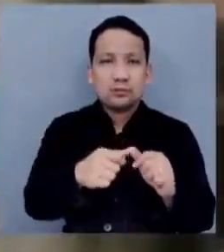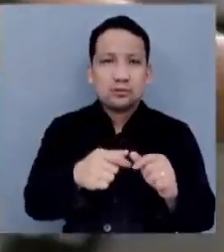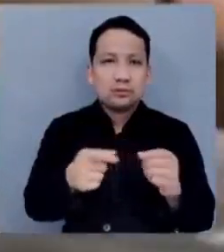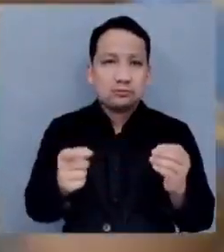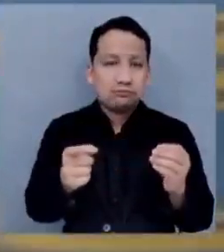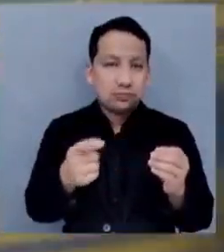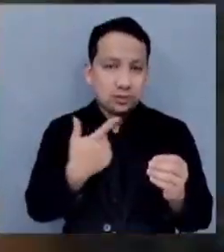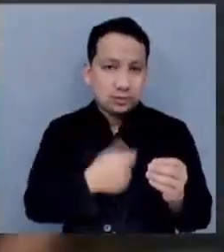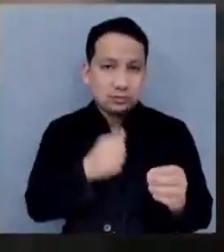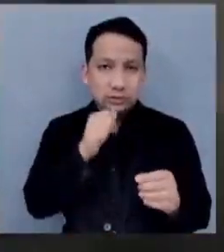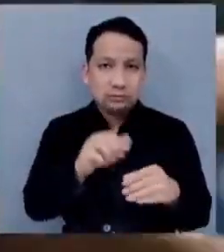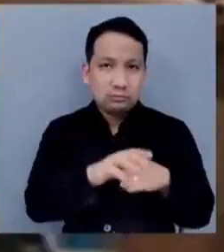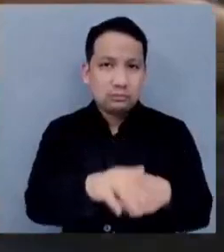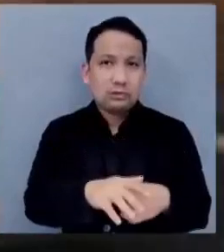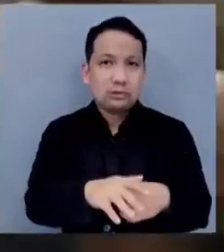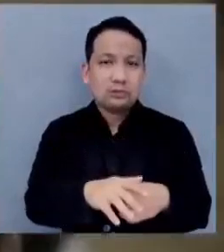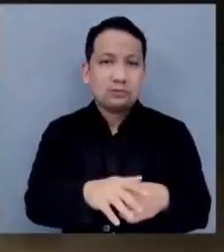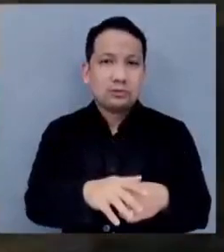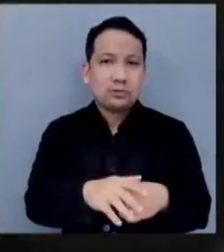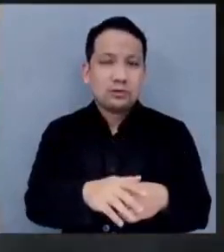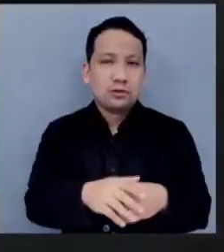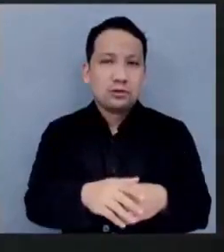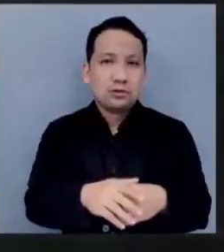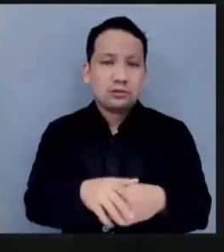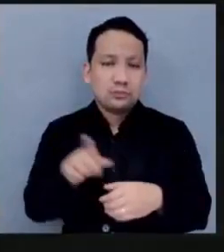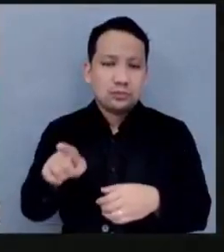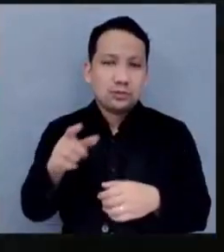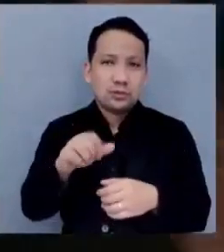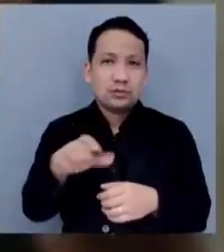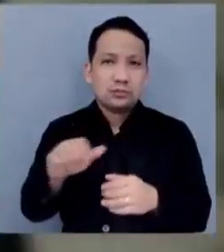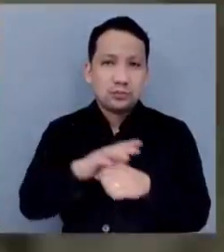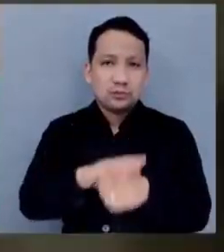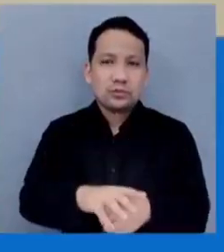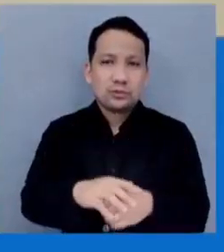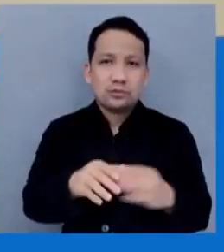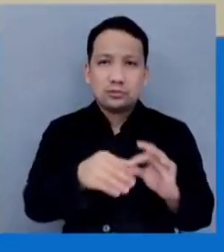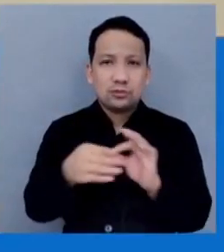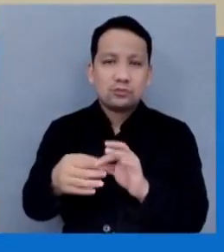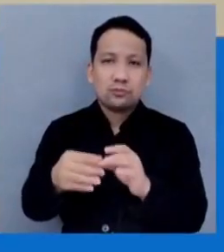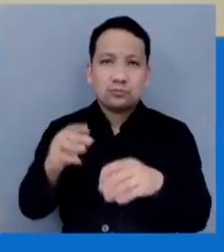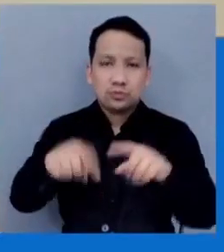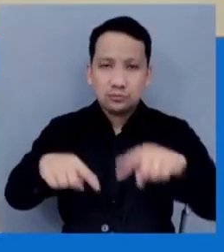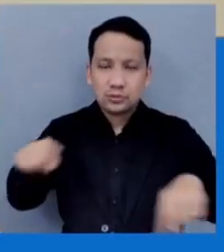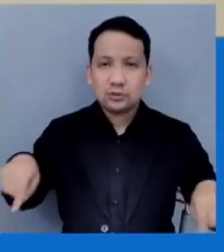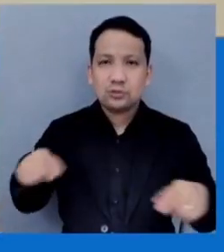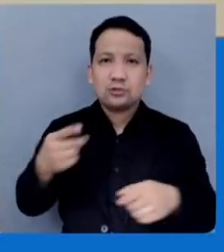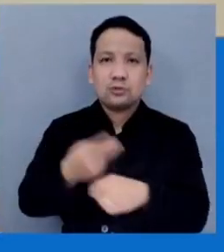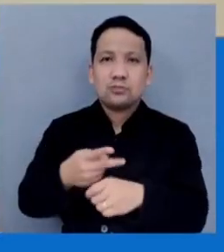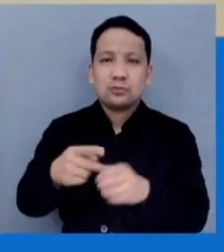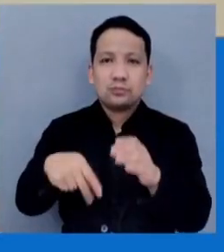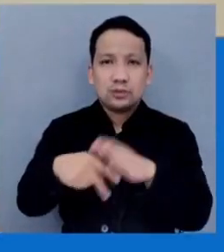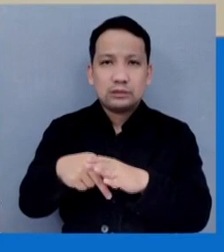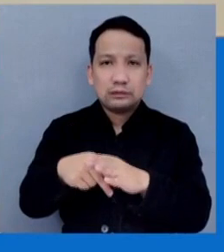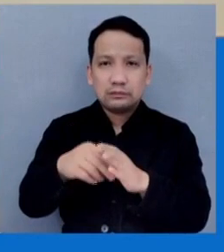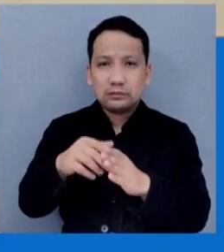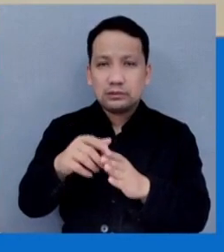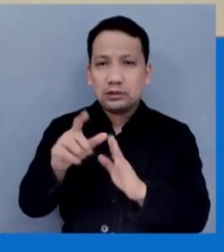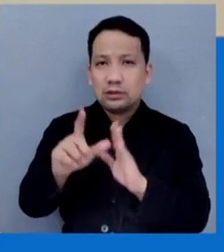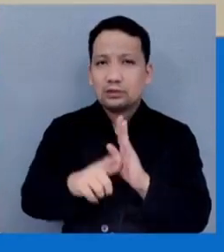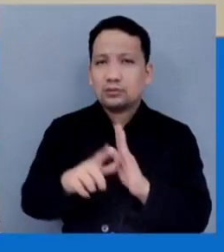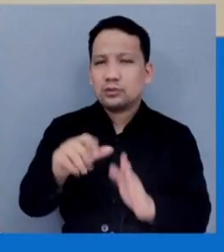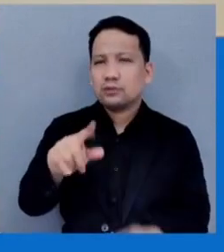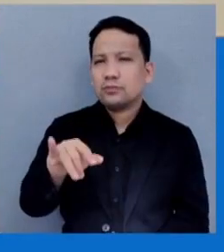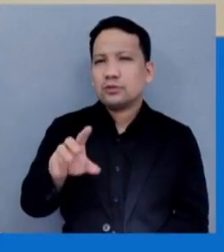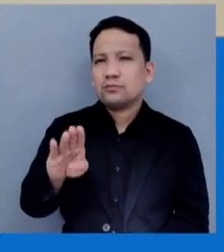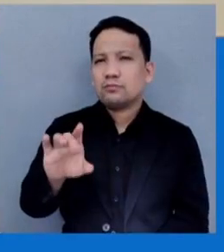become capricious and oppressive. Reyes is facing plunder charges in connection with a multi-billion peso pork barrel scam. Attorney